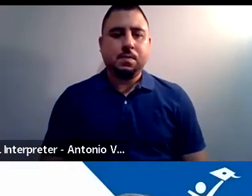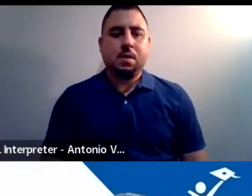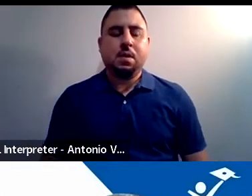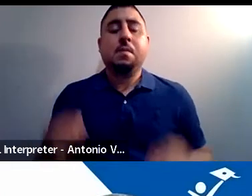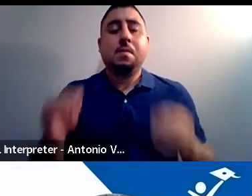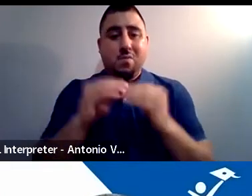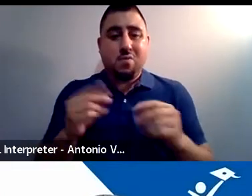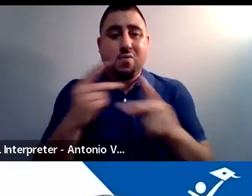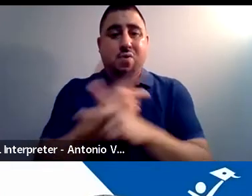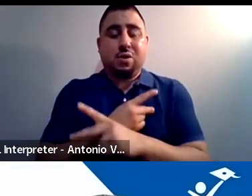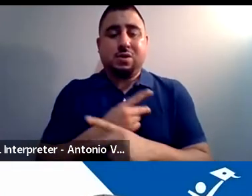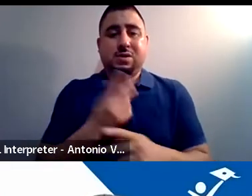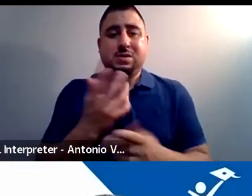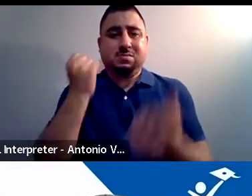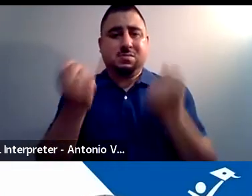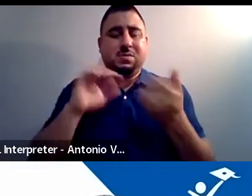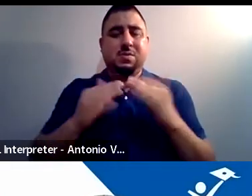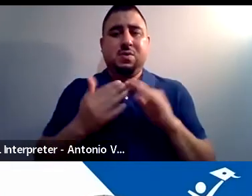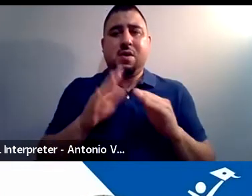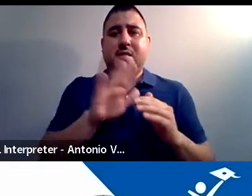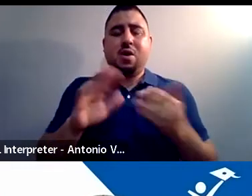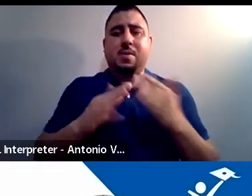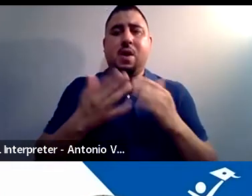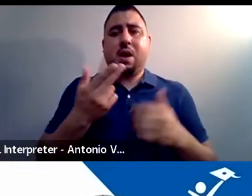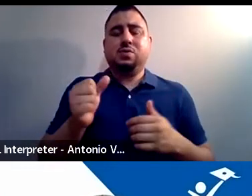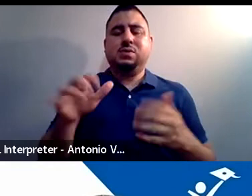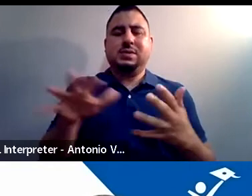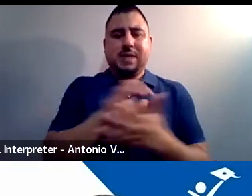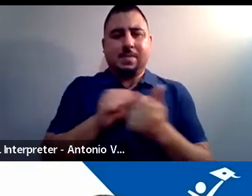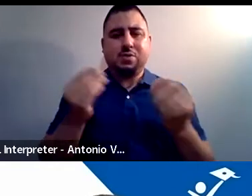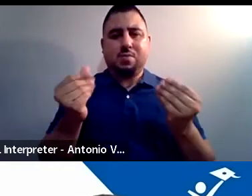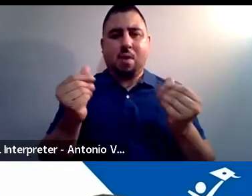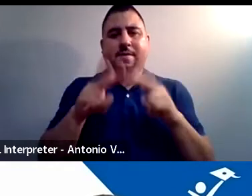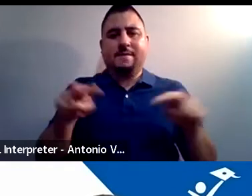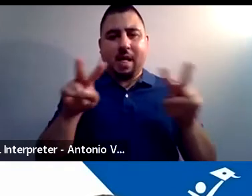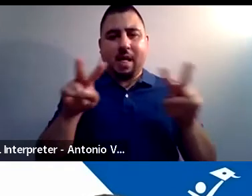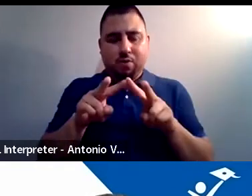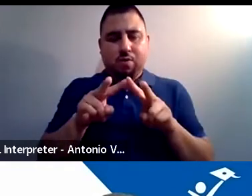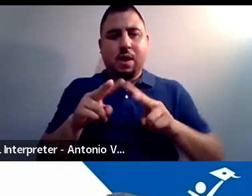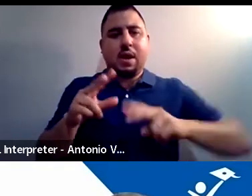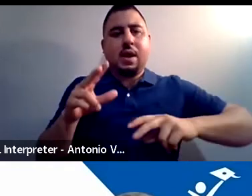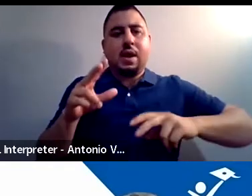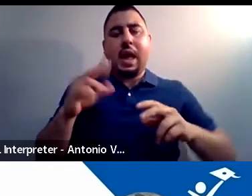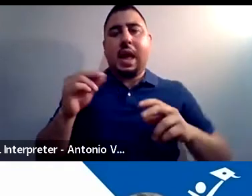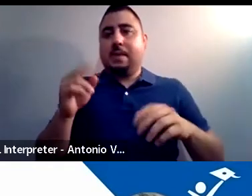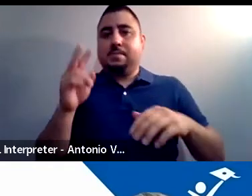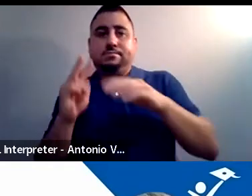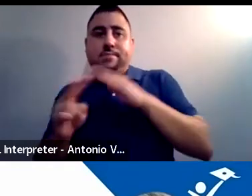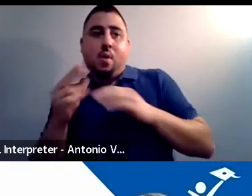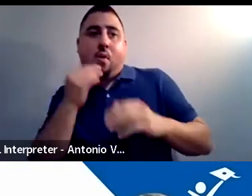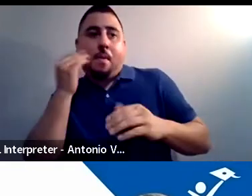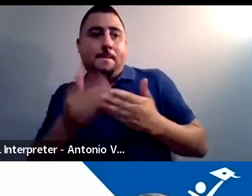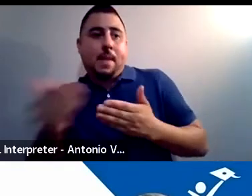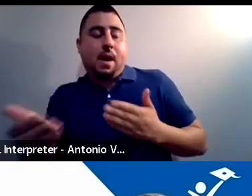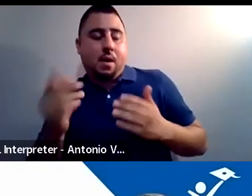Moreover, stripping these communities of their community high school would greatly damage property values when prospective home buyers learn where high school